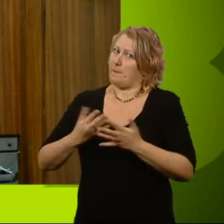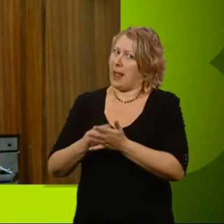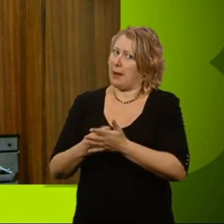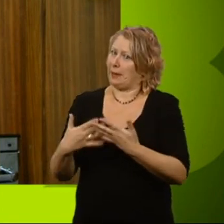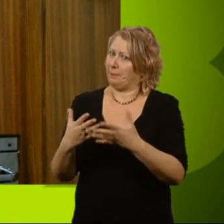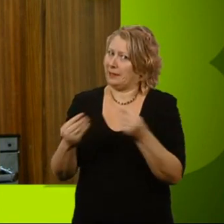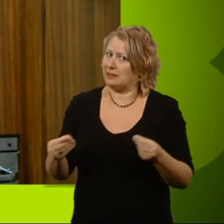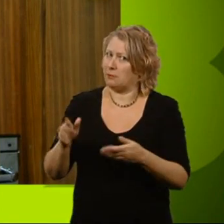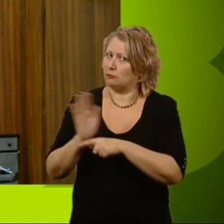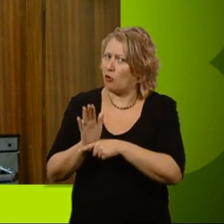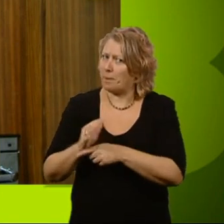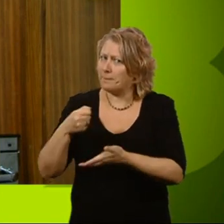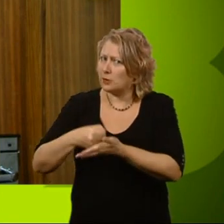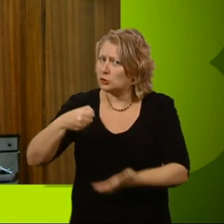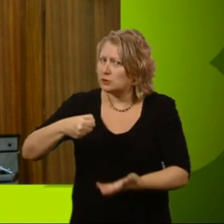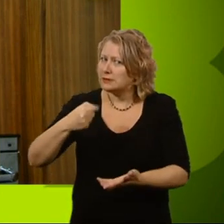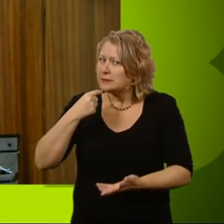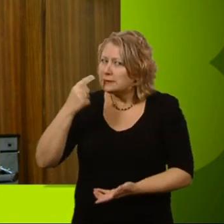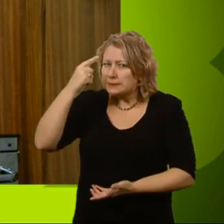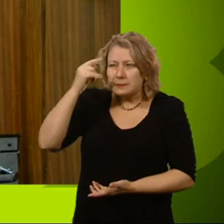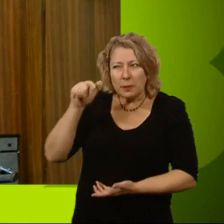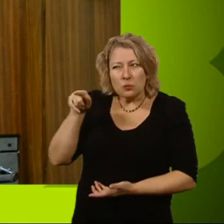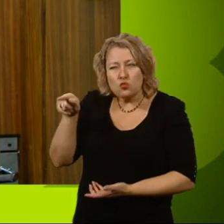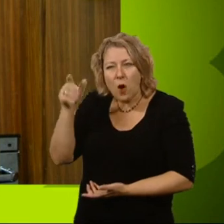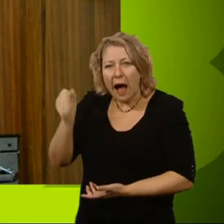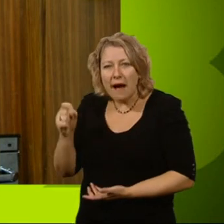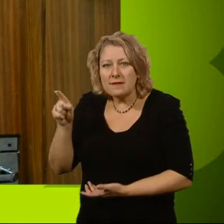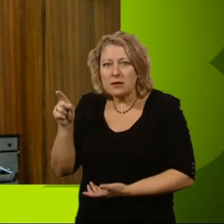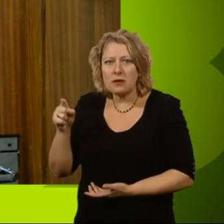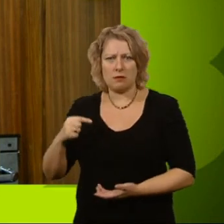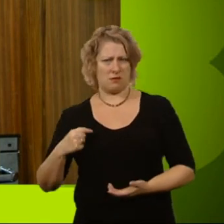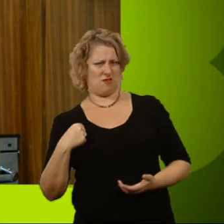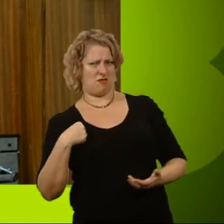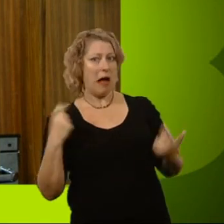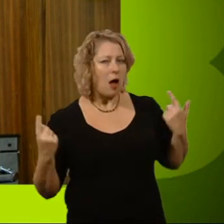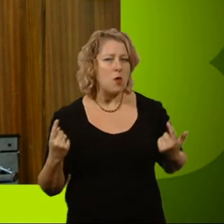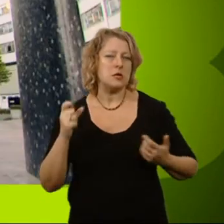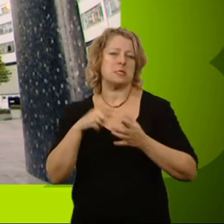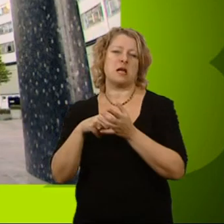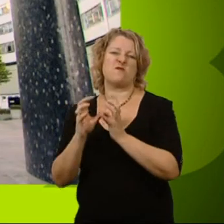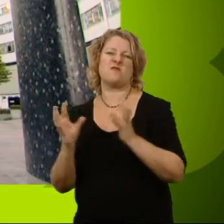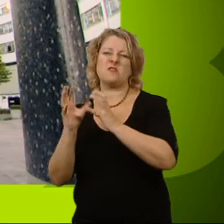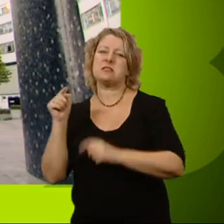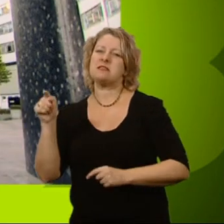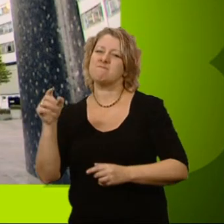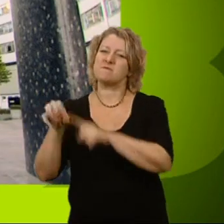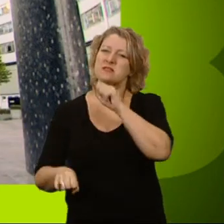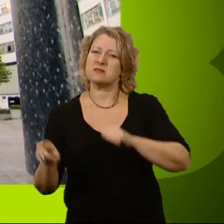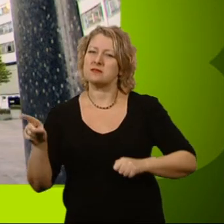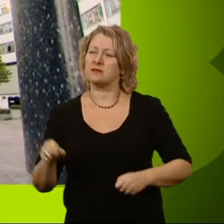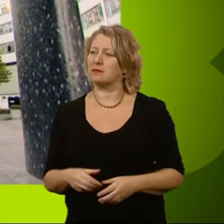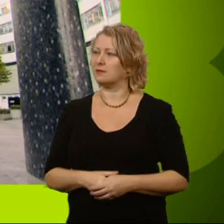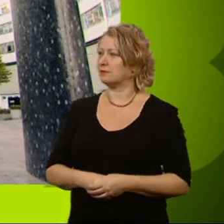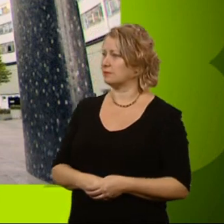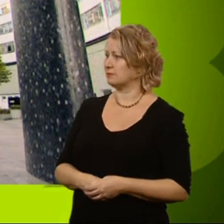budget, and someone said they thought you might have it. Who said that? It was that cactus, wasn't it? You're